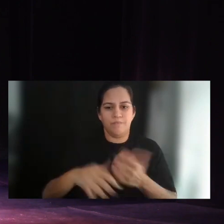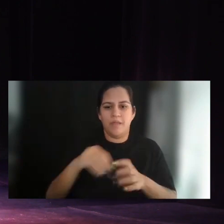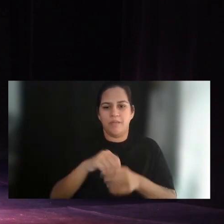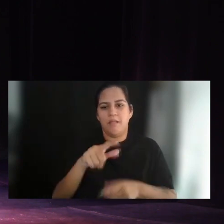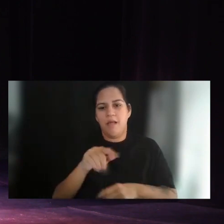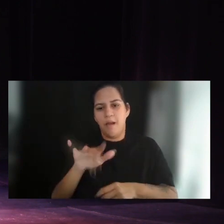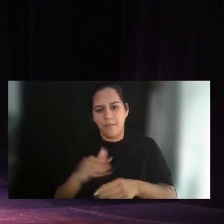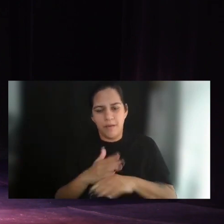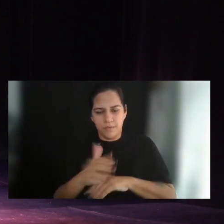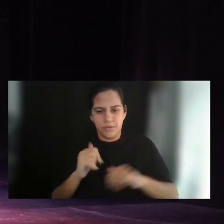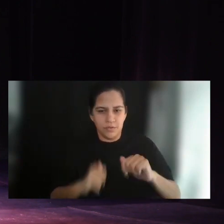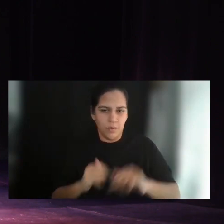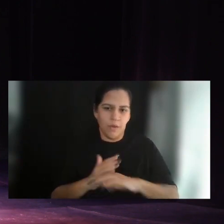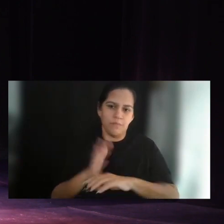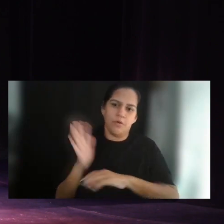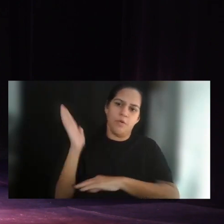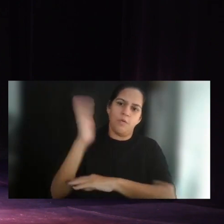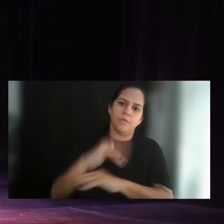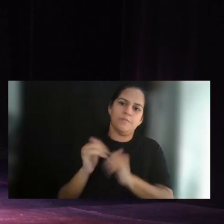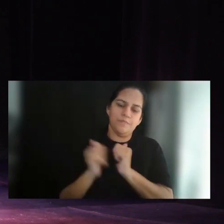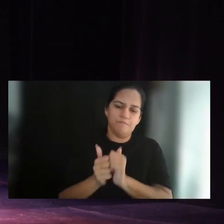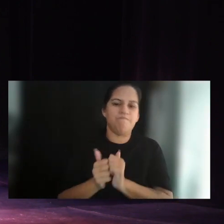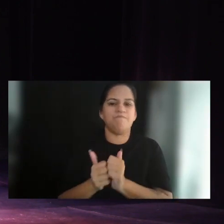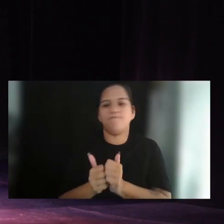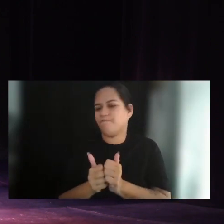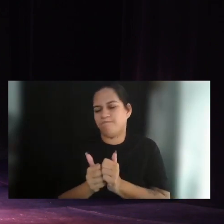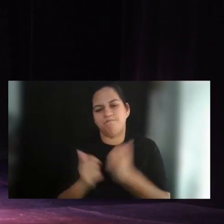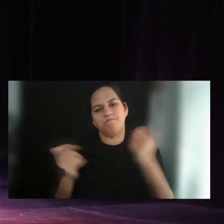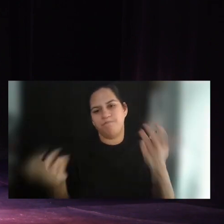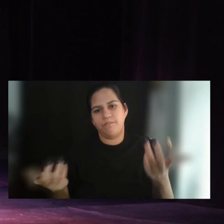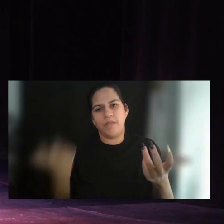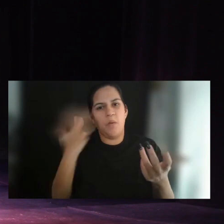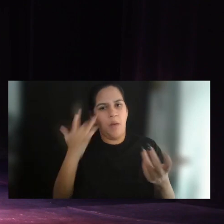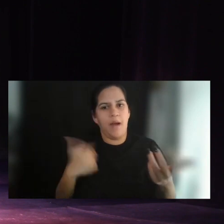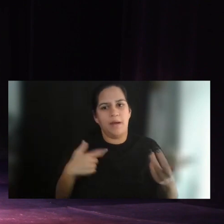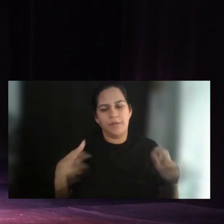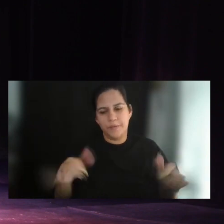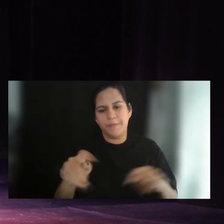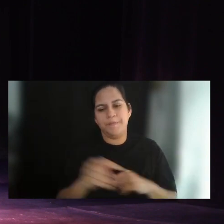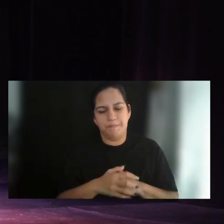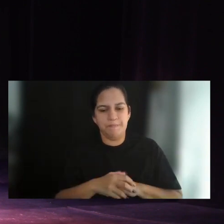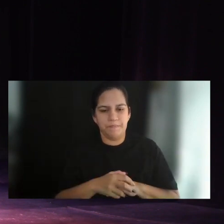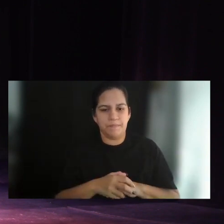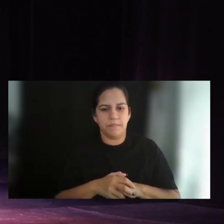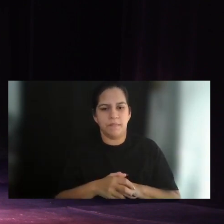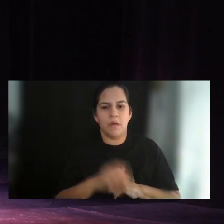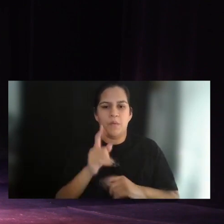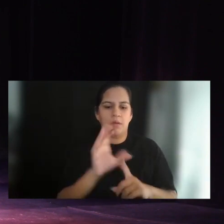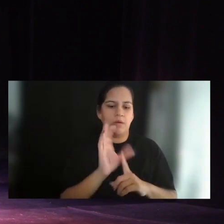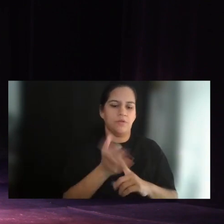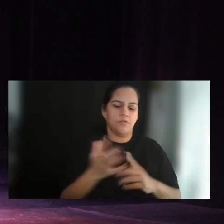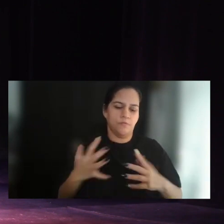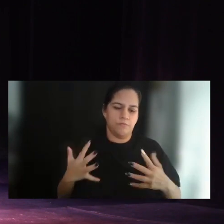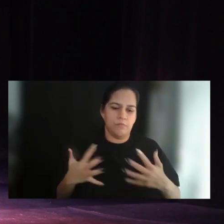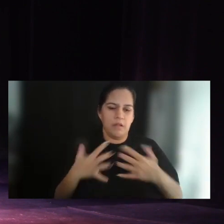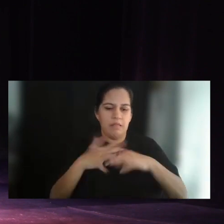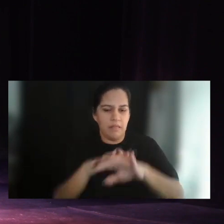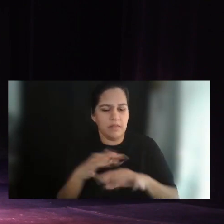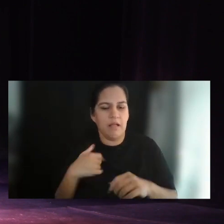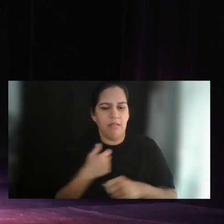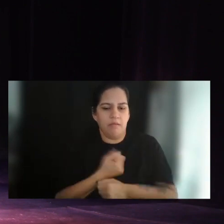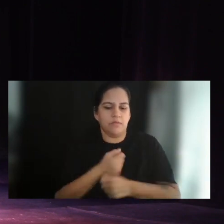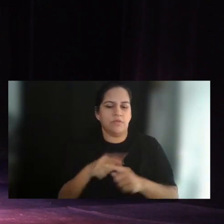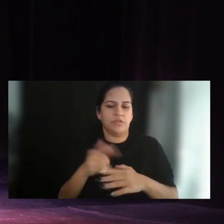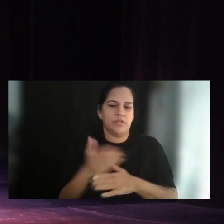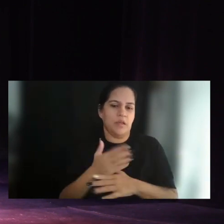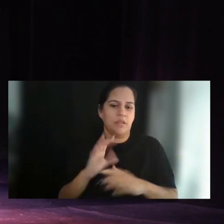together, it's why I do it. So one cultural collision I'd love to share, it's of the culture of the theater itself, which can